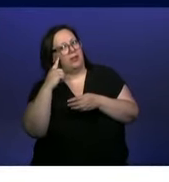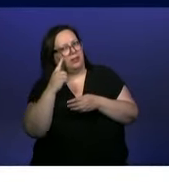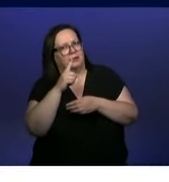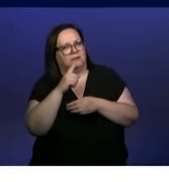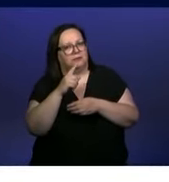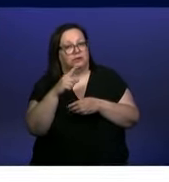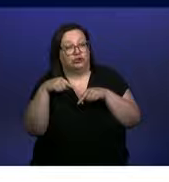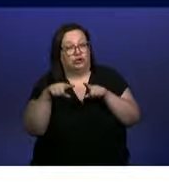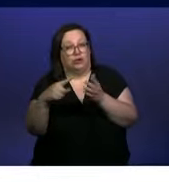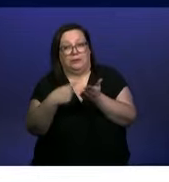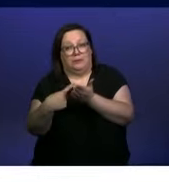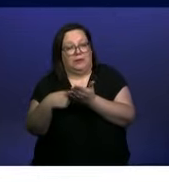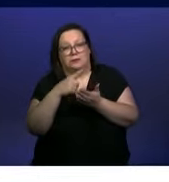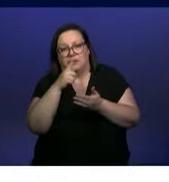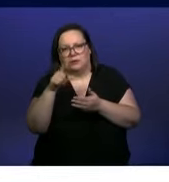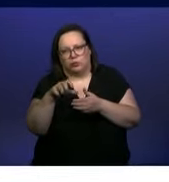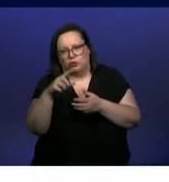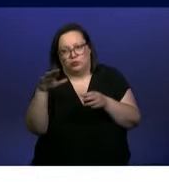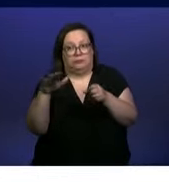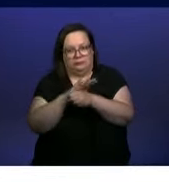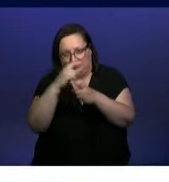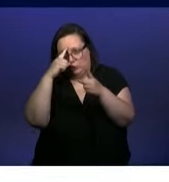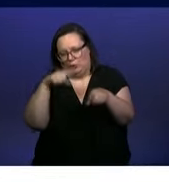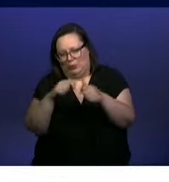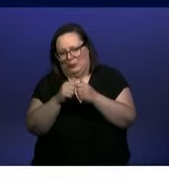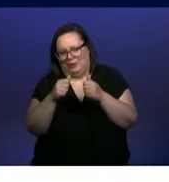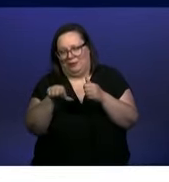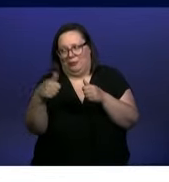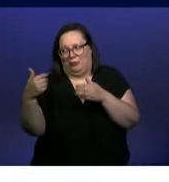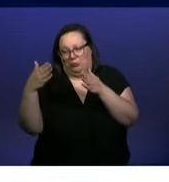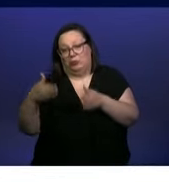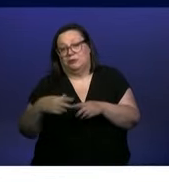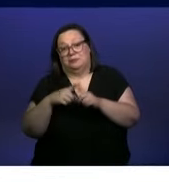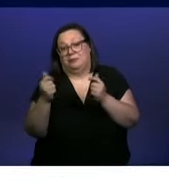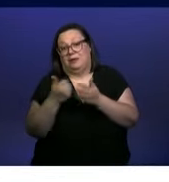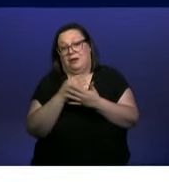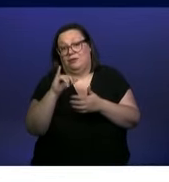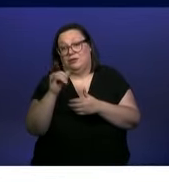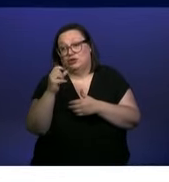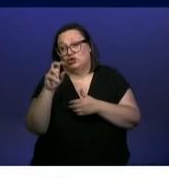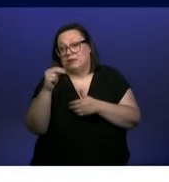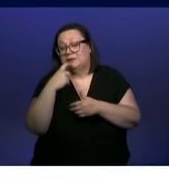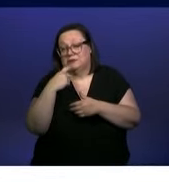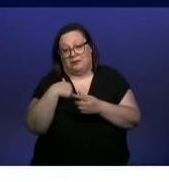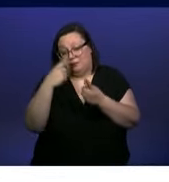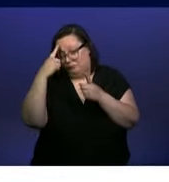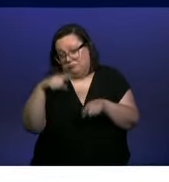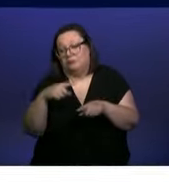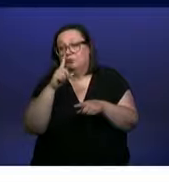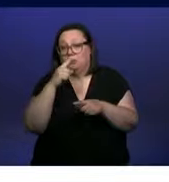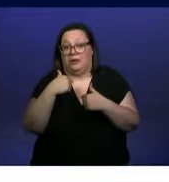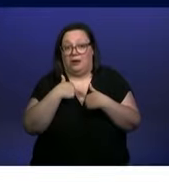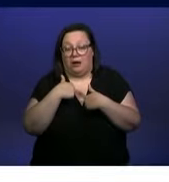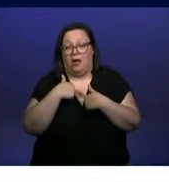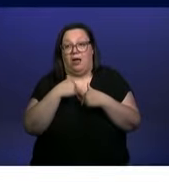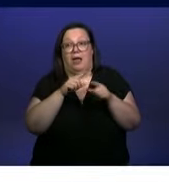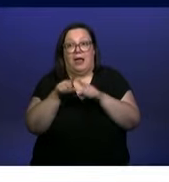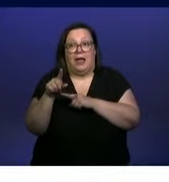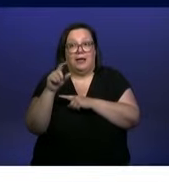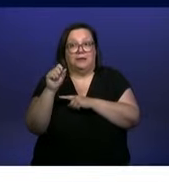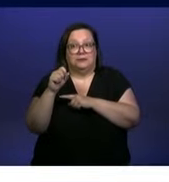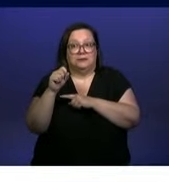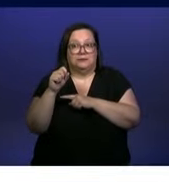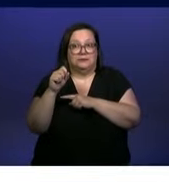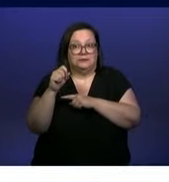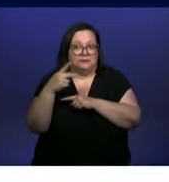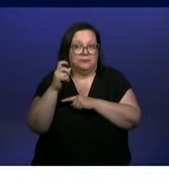debates and completely agree with one of your opponents, but everything Jason said, I actually agree with. I mean, I had a front row seat as Speaker of the House.